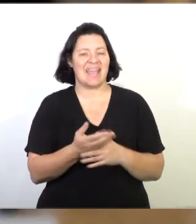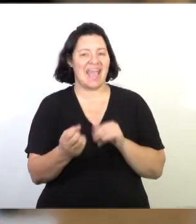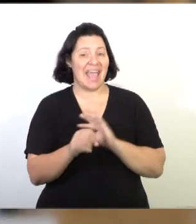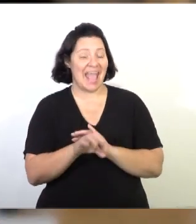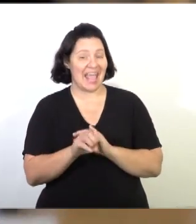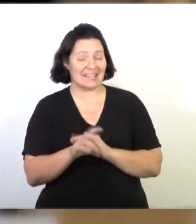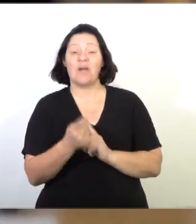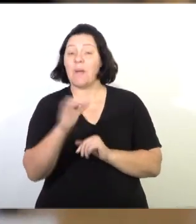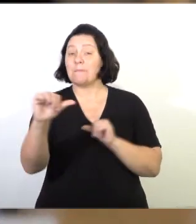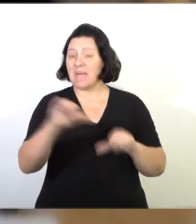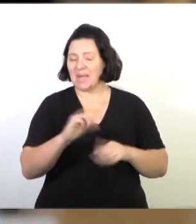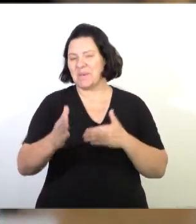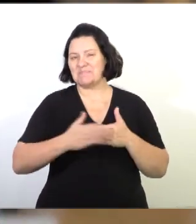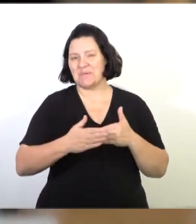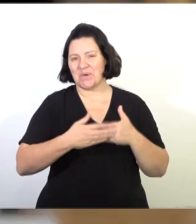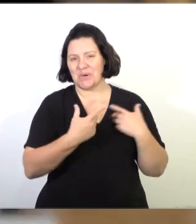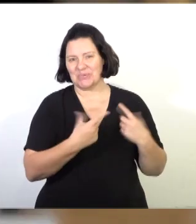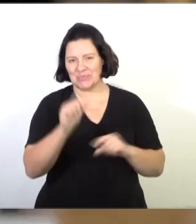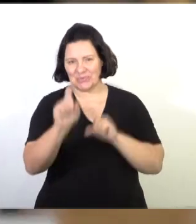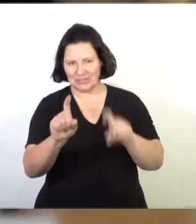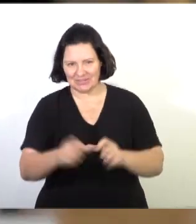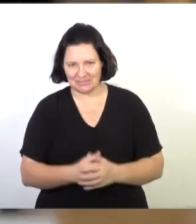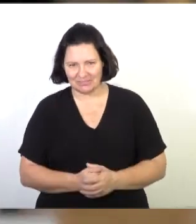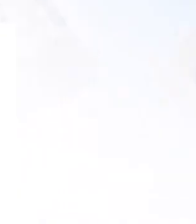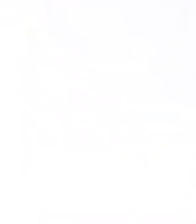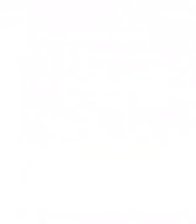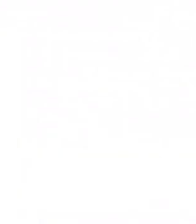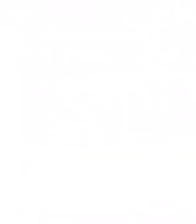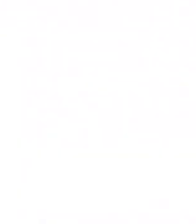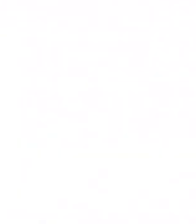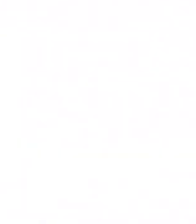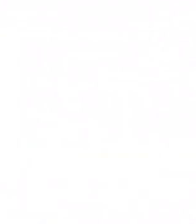And when we come back, we'll continue with more questions.